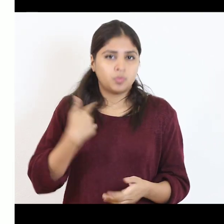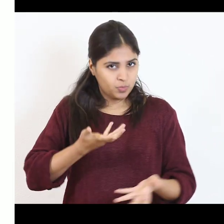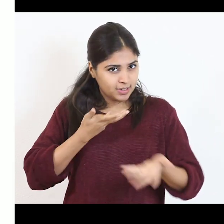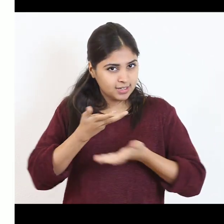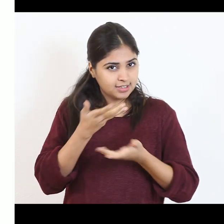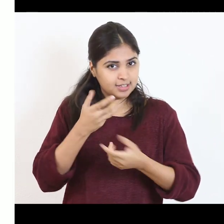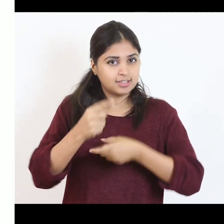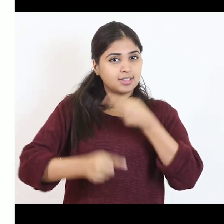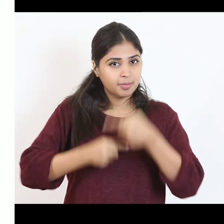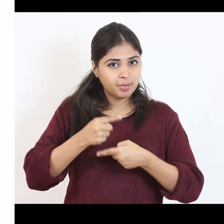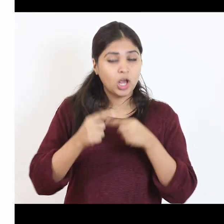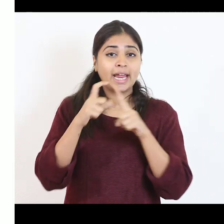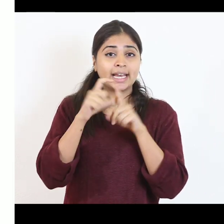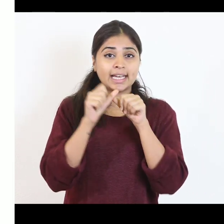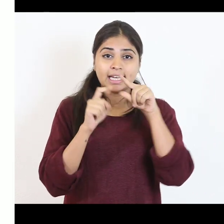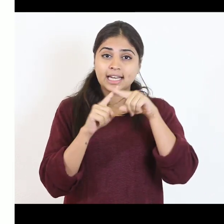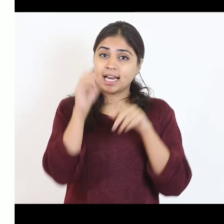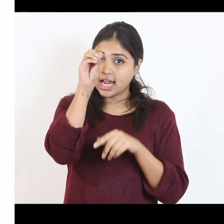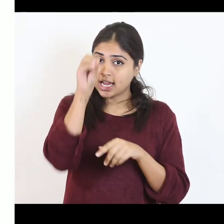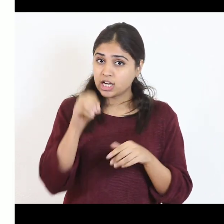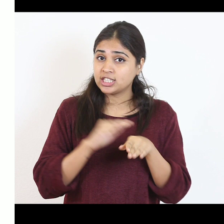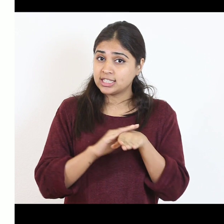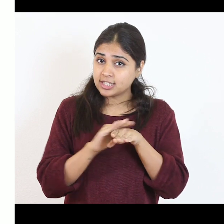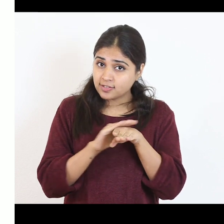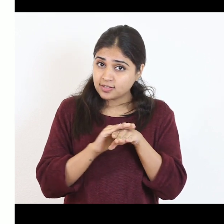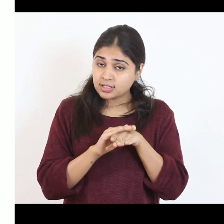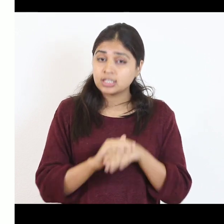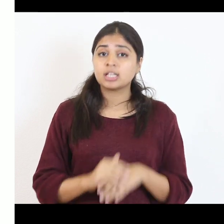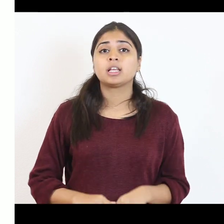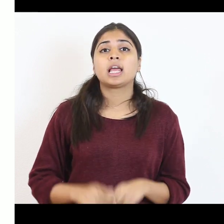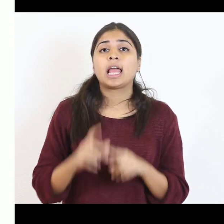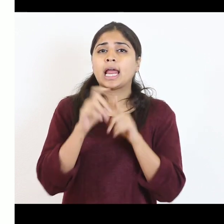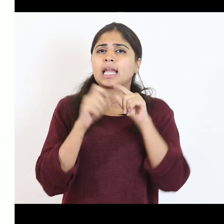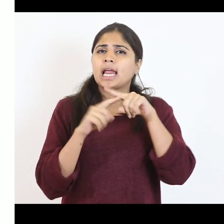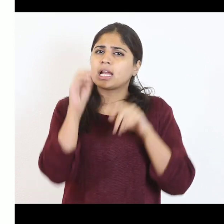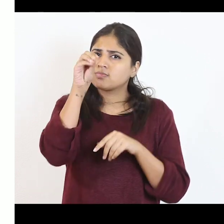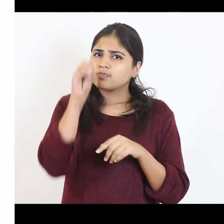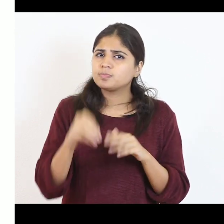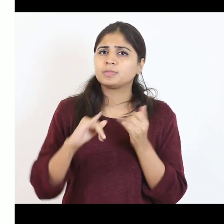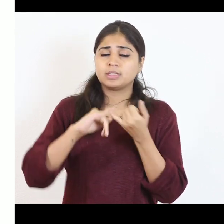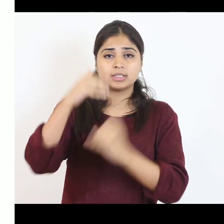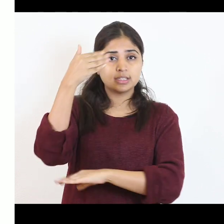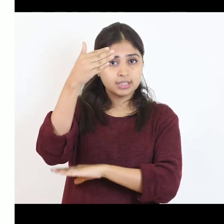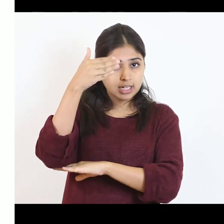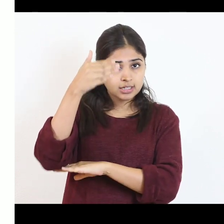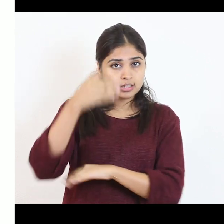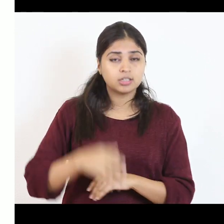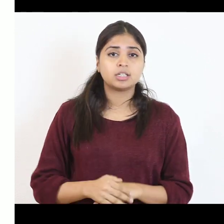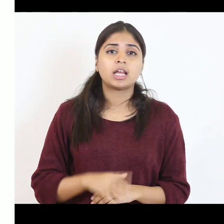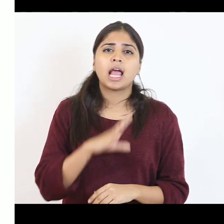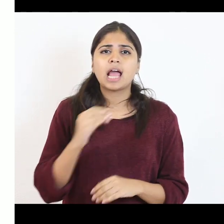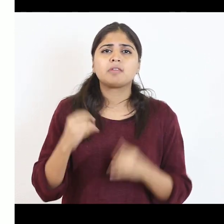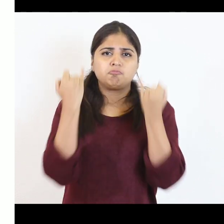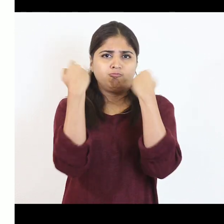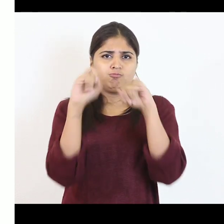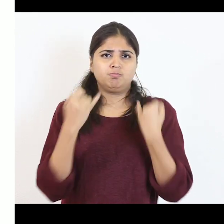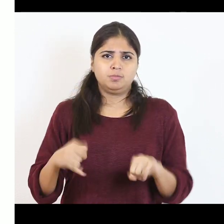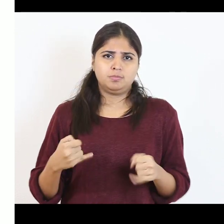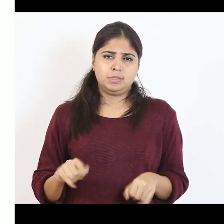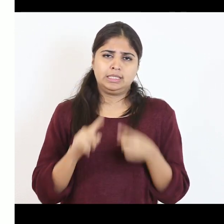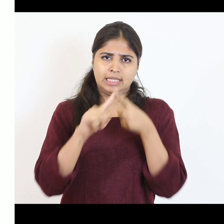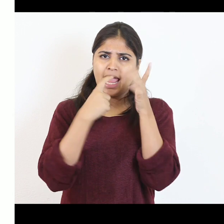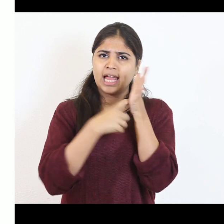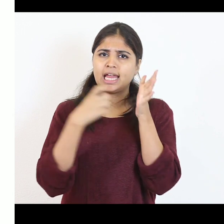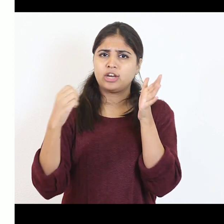In this module, we will discuss about data entry services, data entry standards, data entry errors.